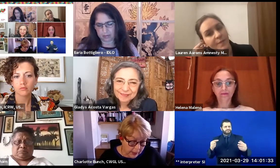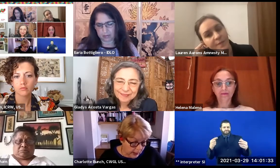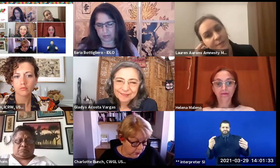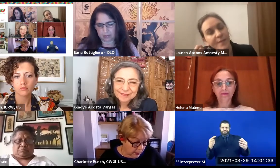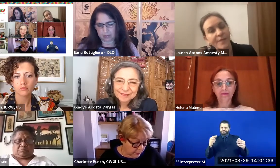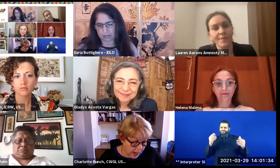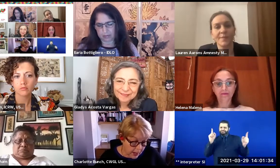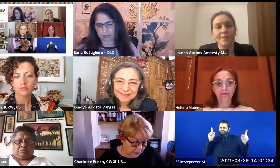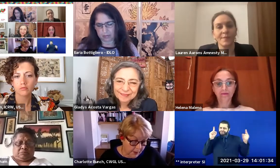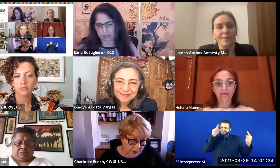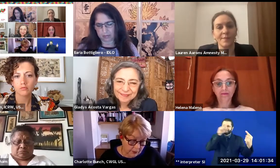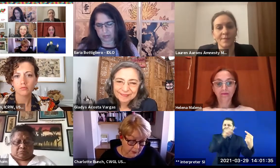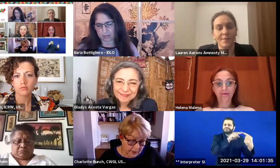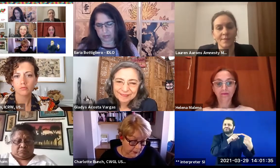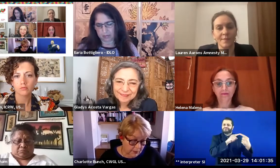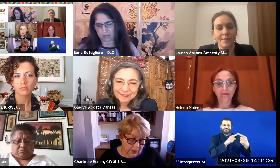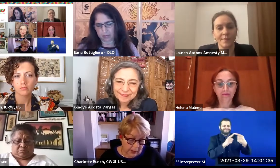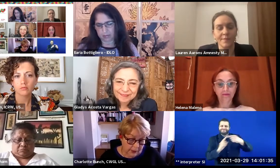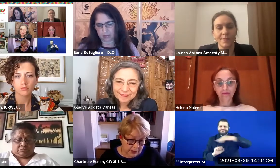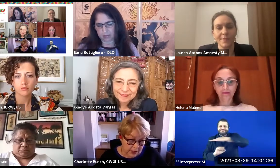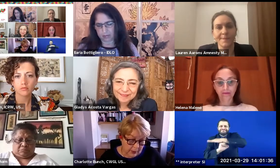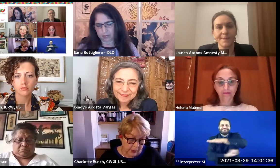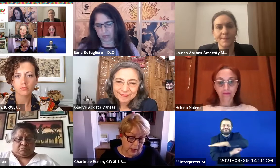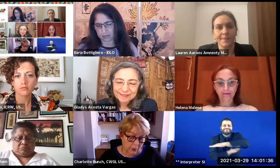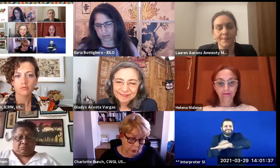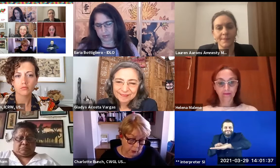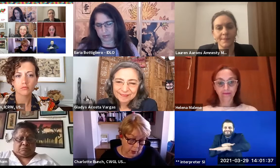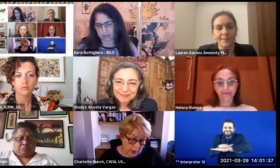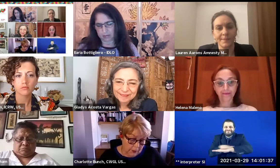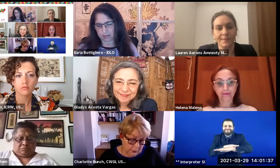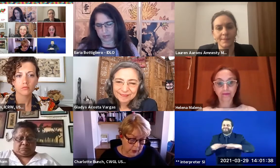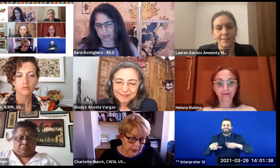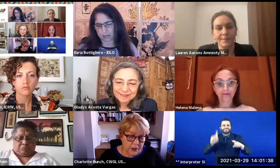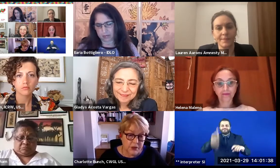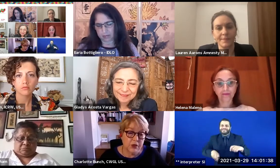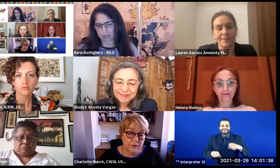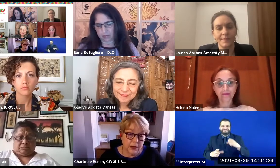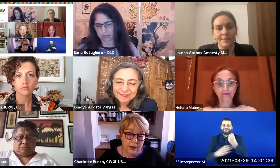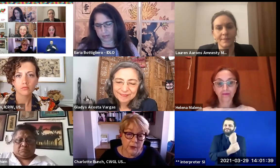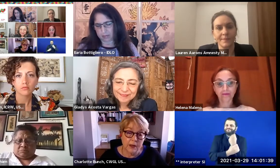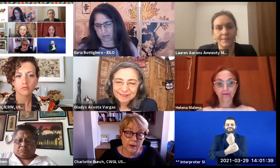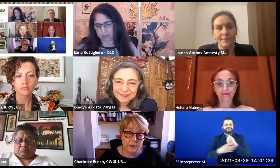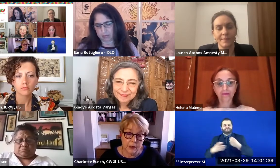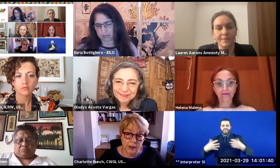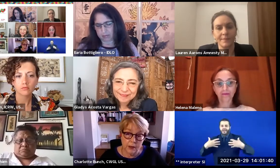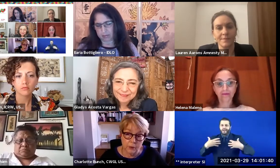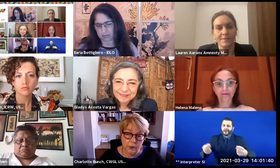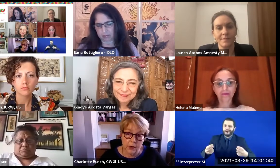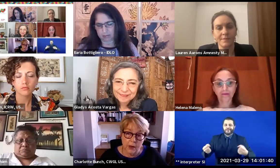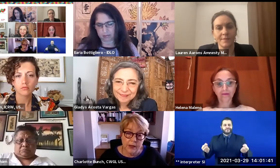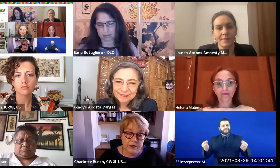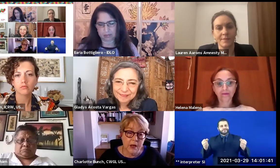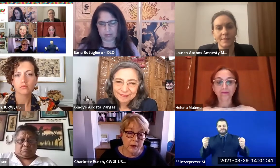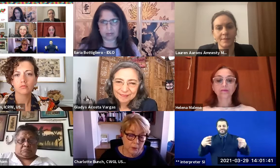rights. And I would expand on something that I think Lyric said about care work. The recognition of the care economy and care